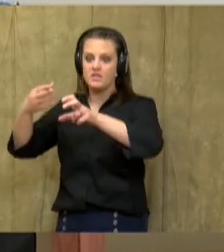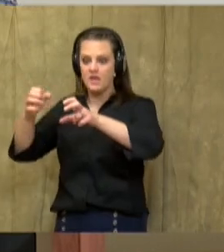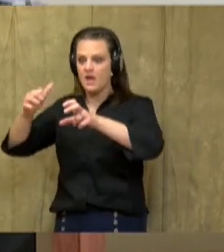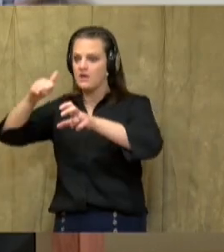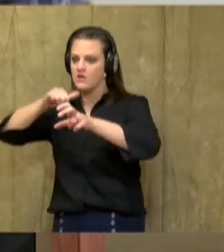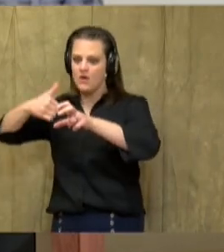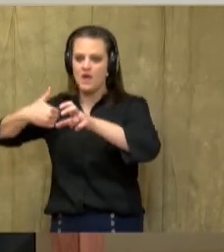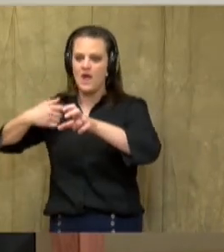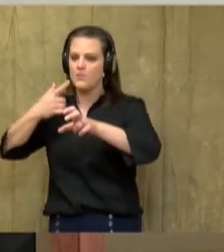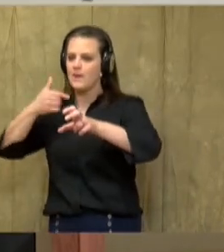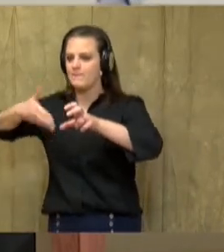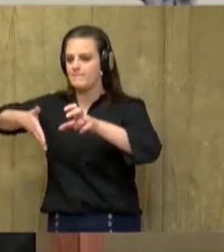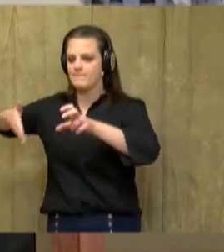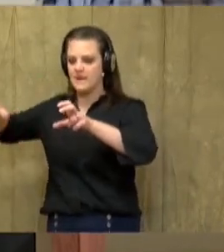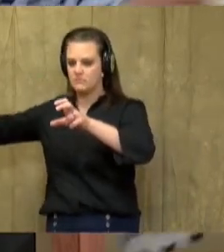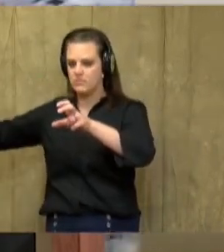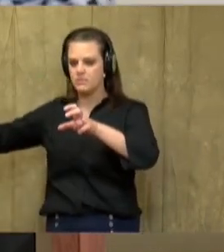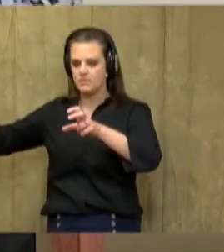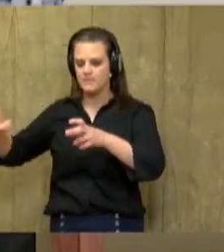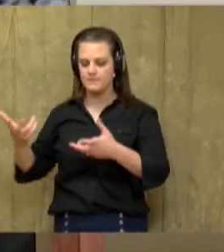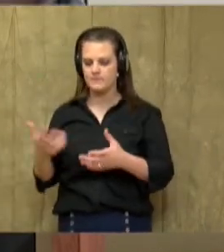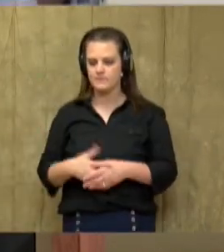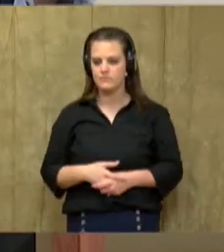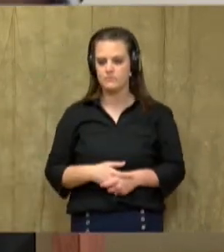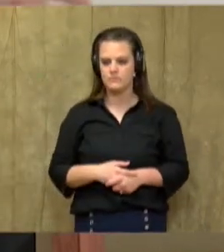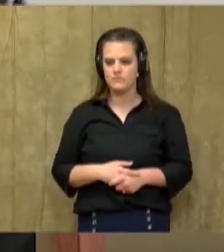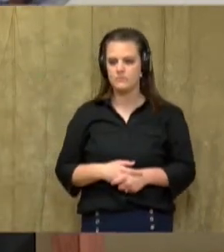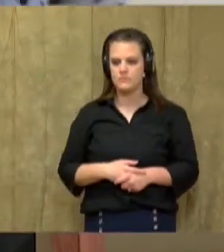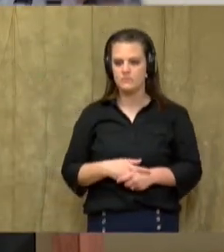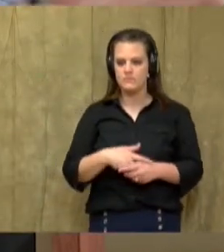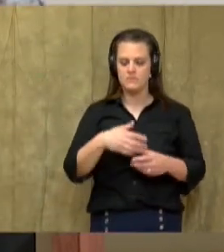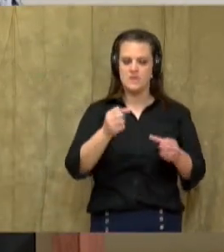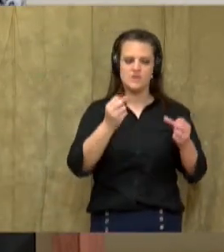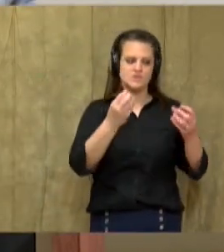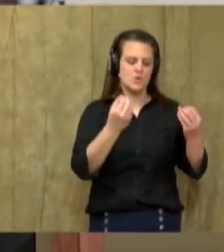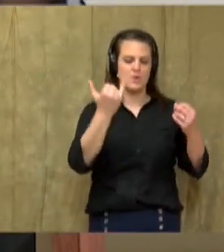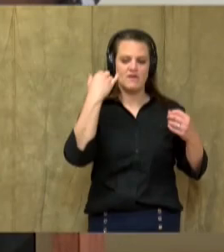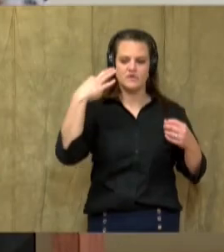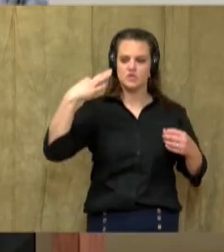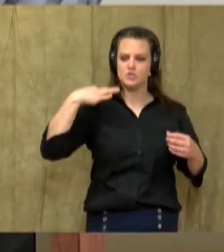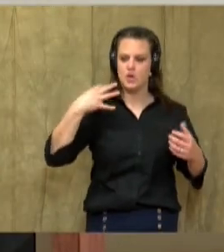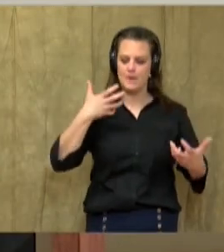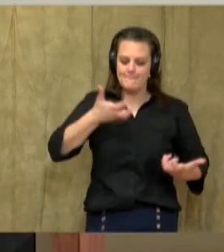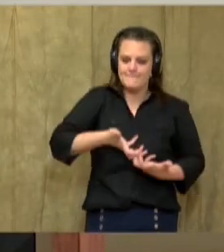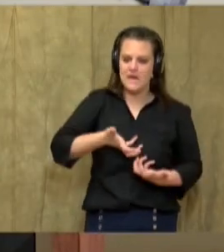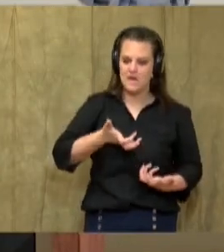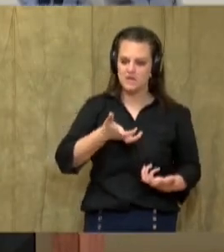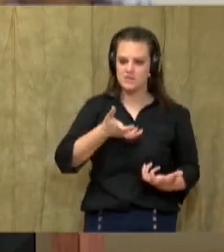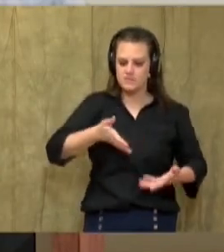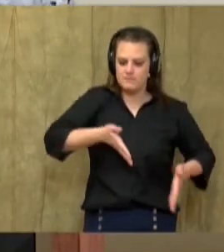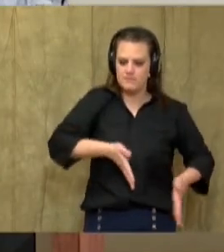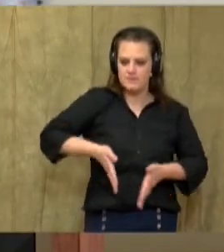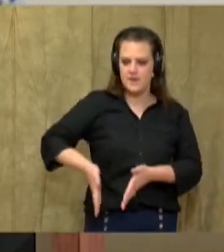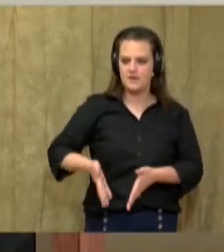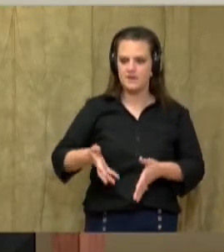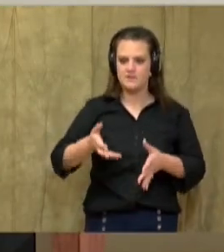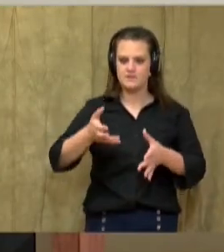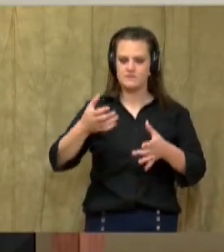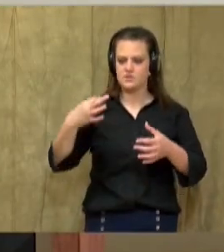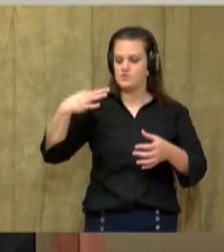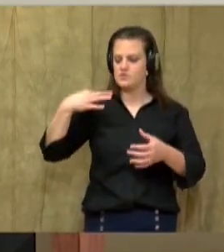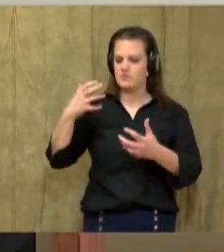she had on red pants by knowing that her blouse matched her pants and that her blouse also matched